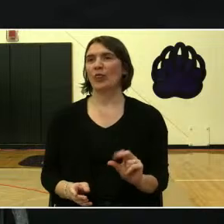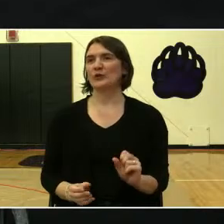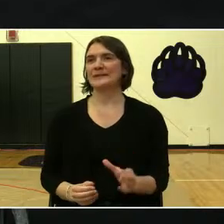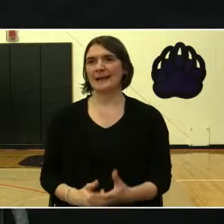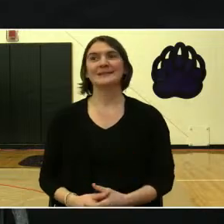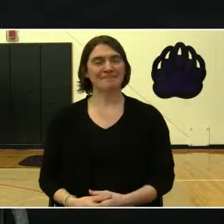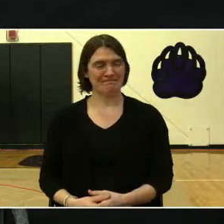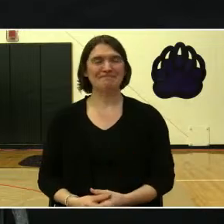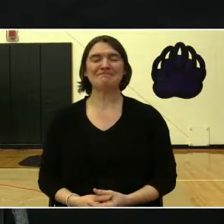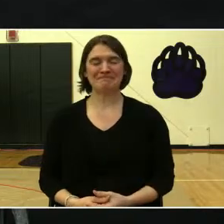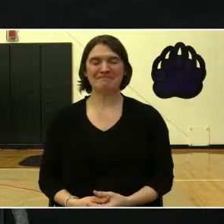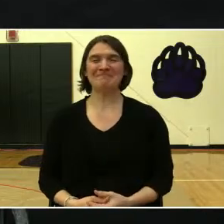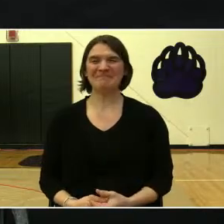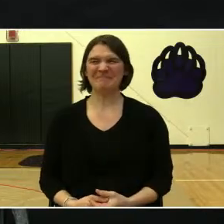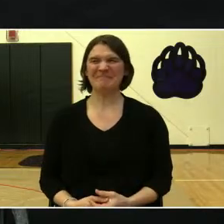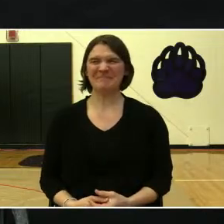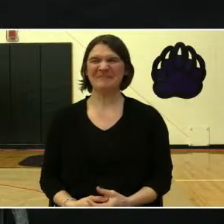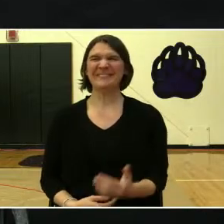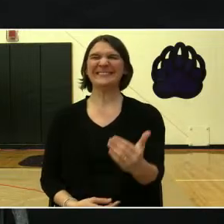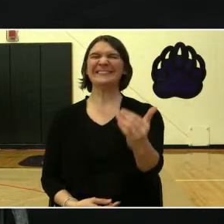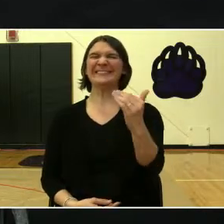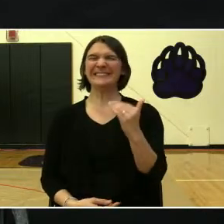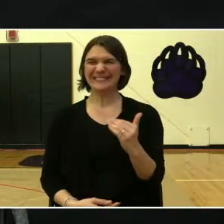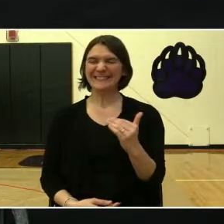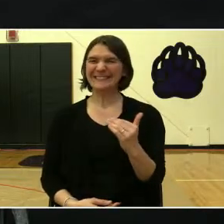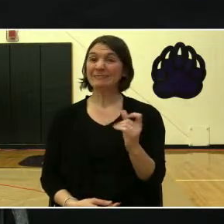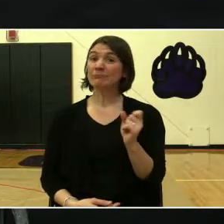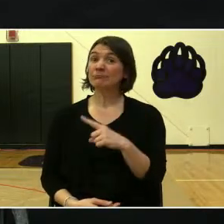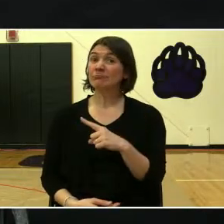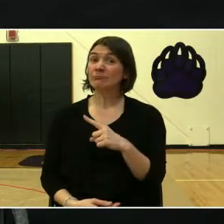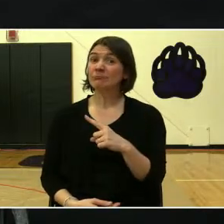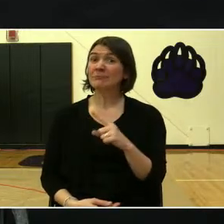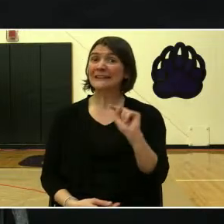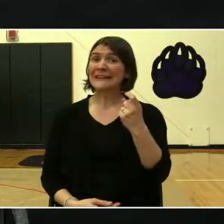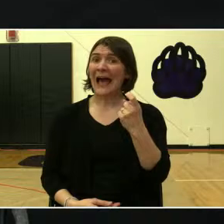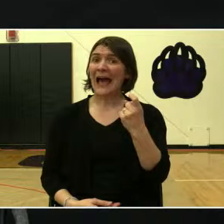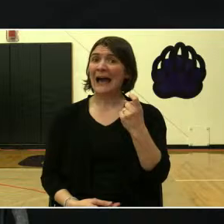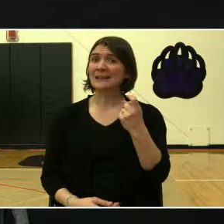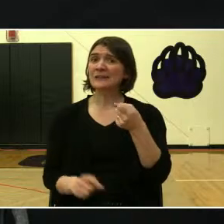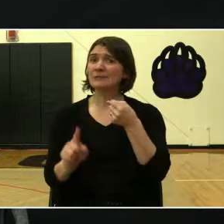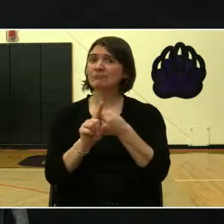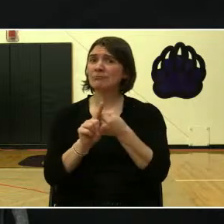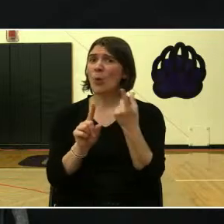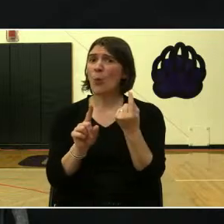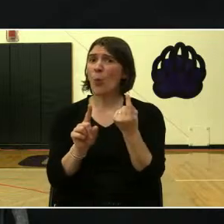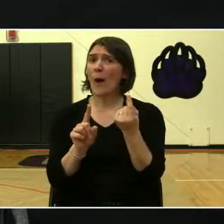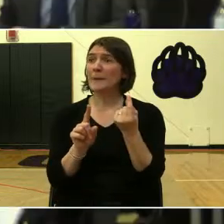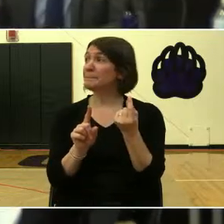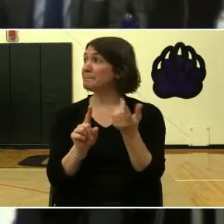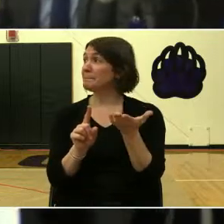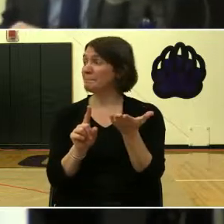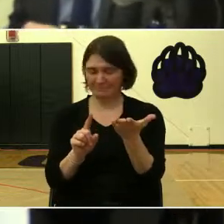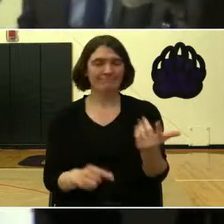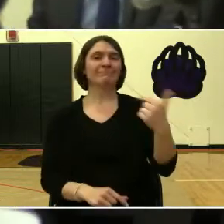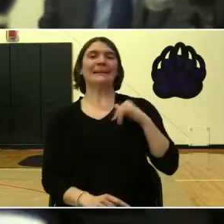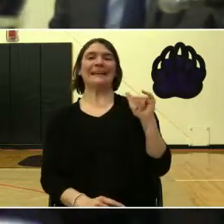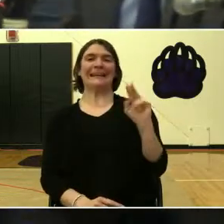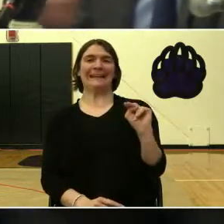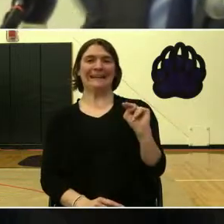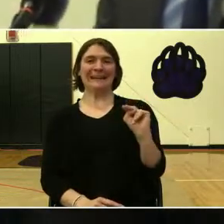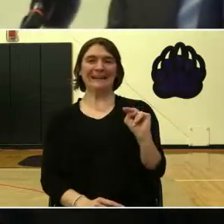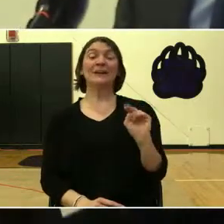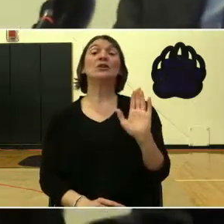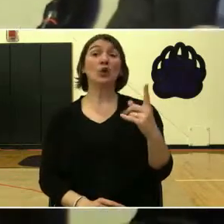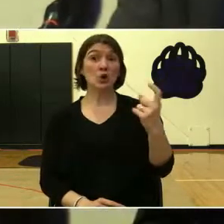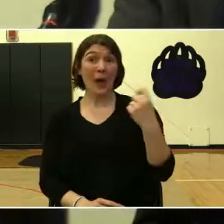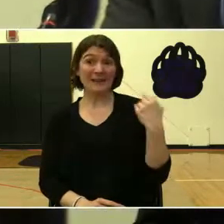previous question M good now was interrogated about the impact on the tax rate of this Human Services funding thank you very much so